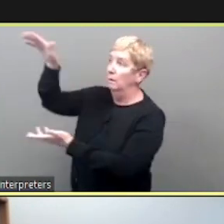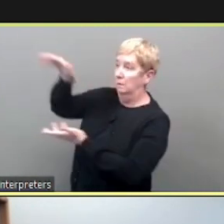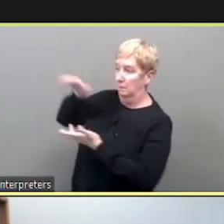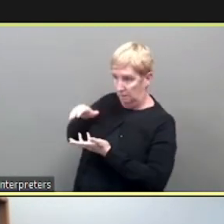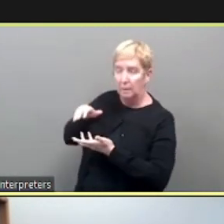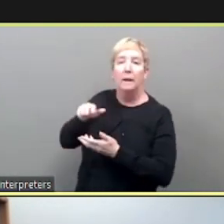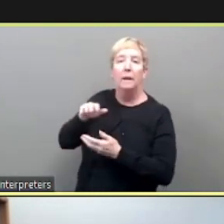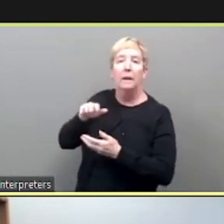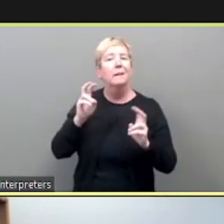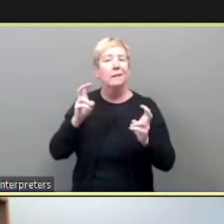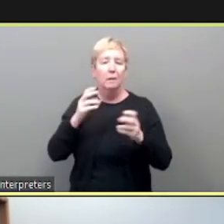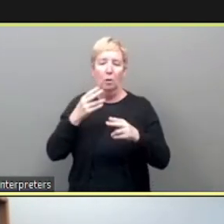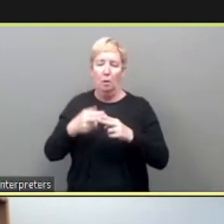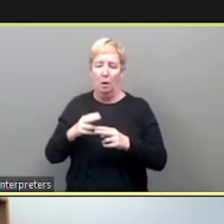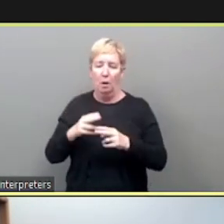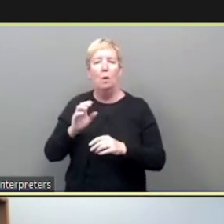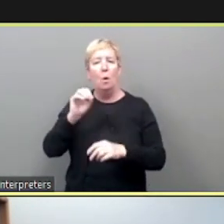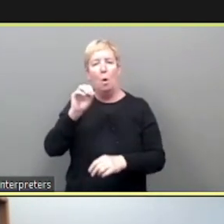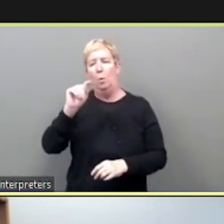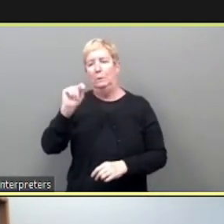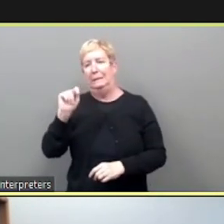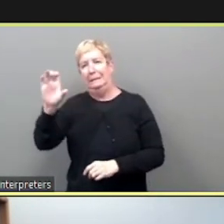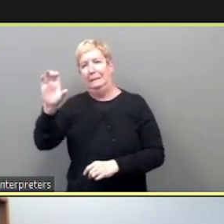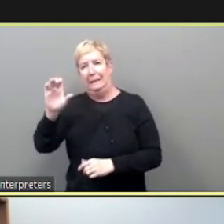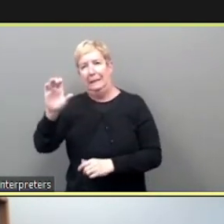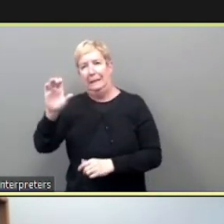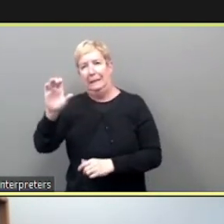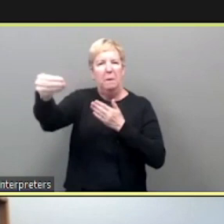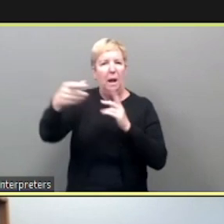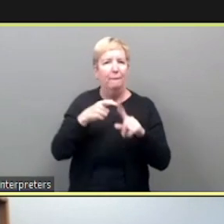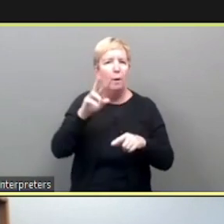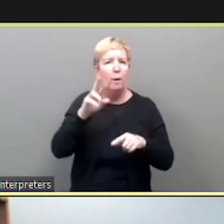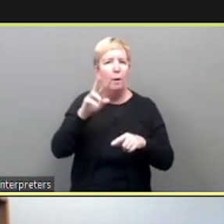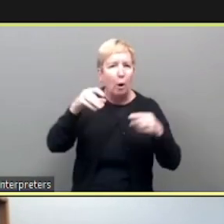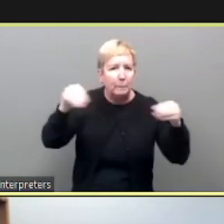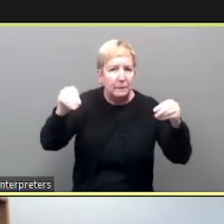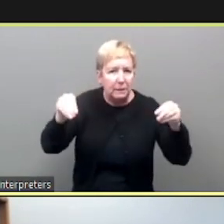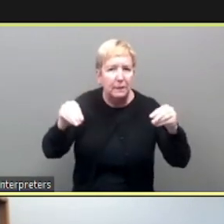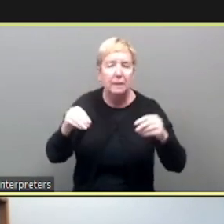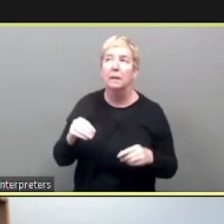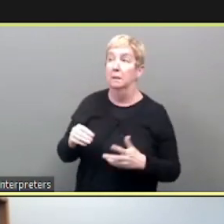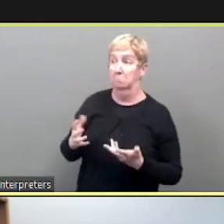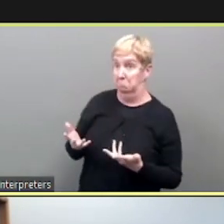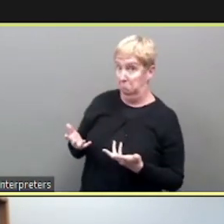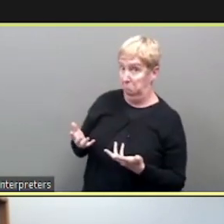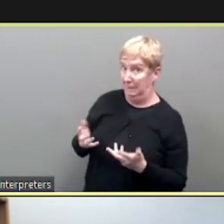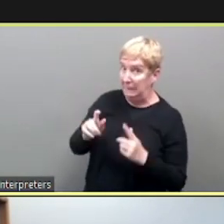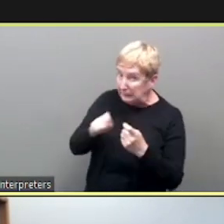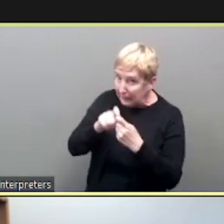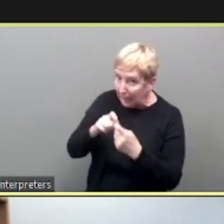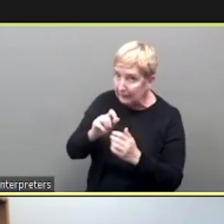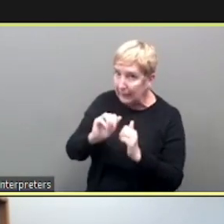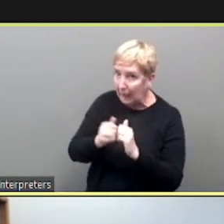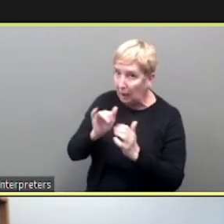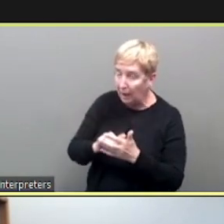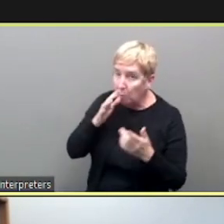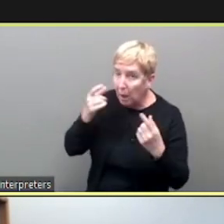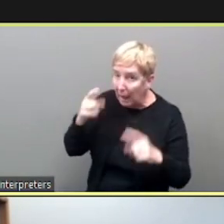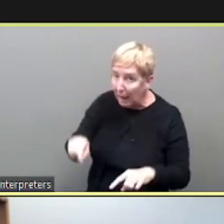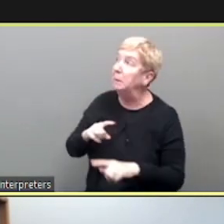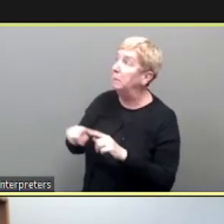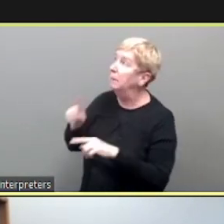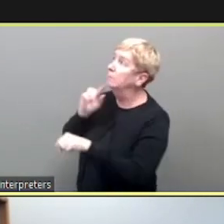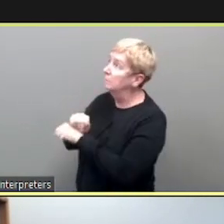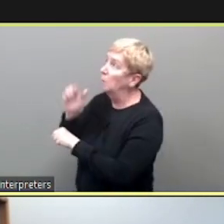over-the-counter rapid test. And so we're not quite sure yet what that means for New Mexico, but I do want to share that